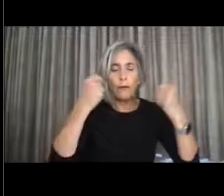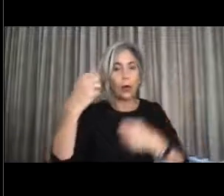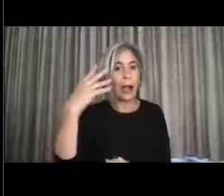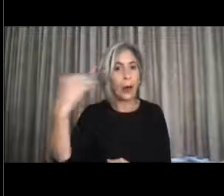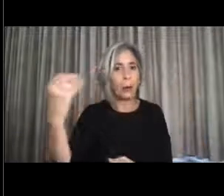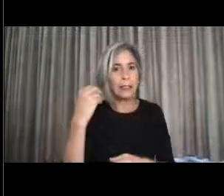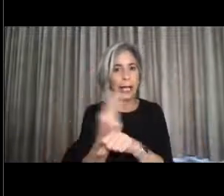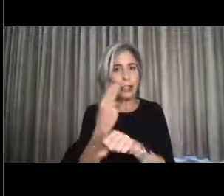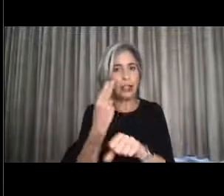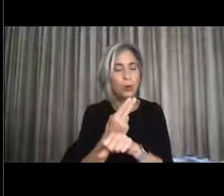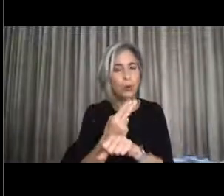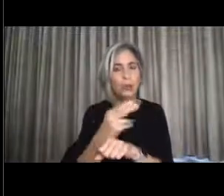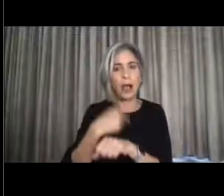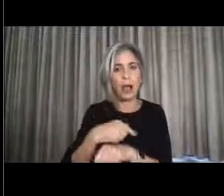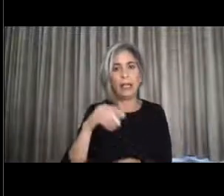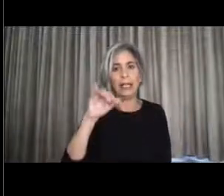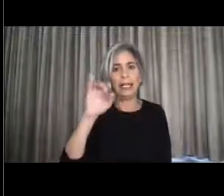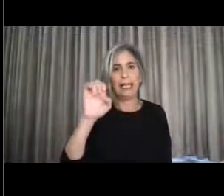use.